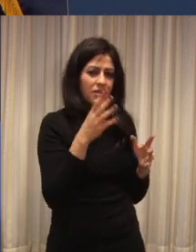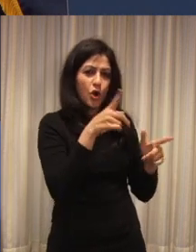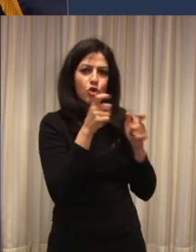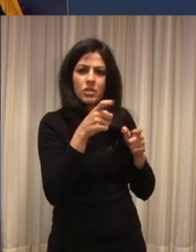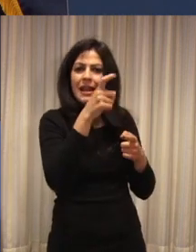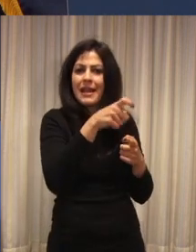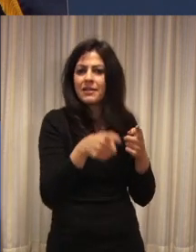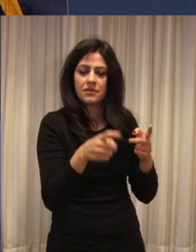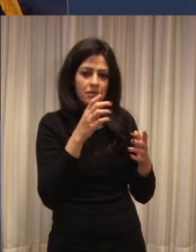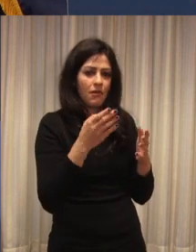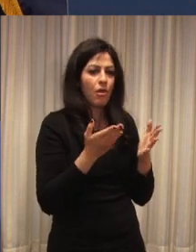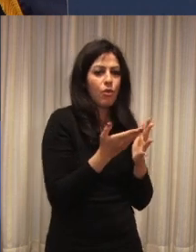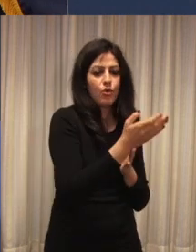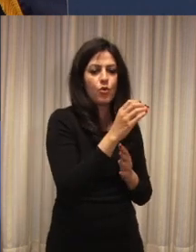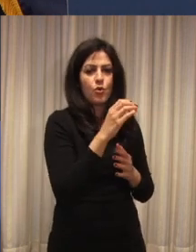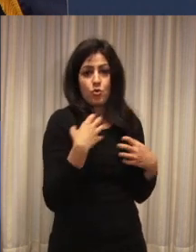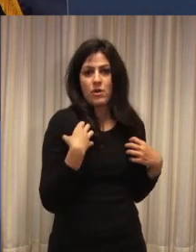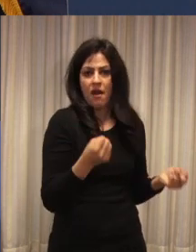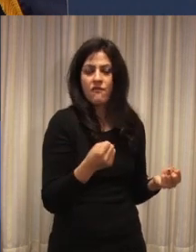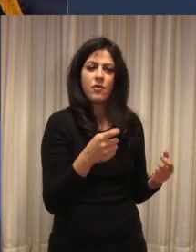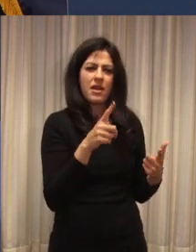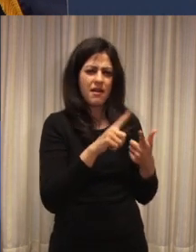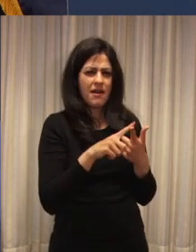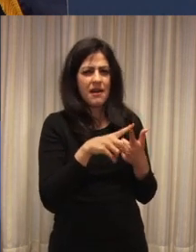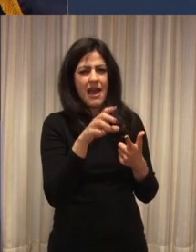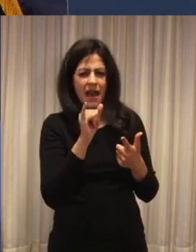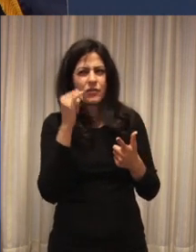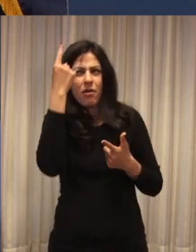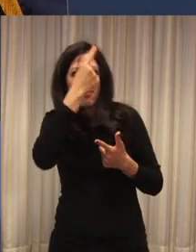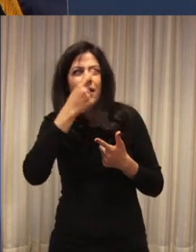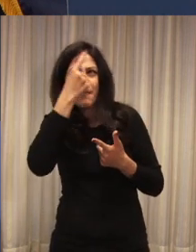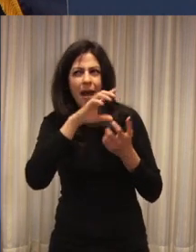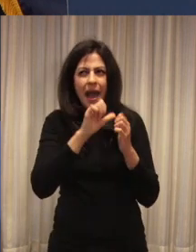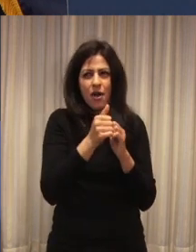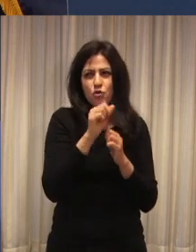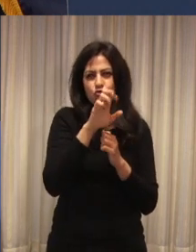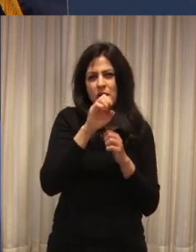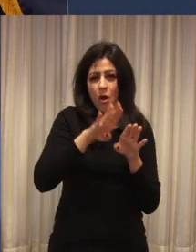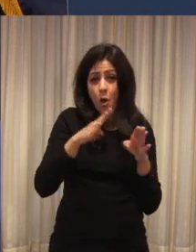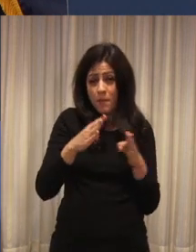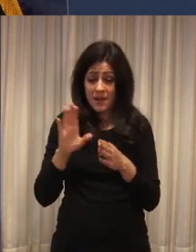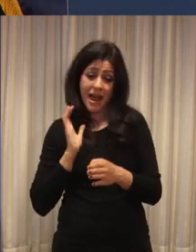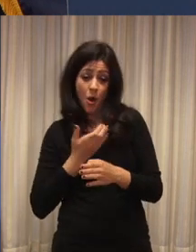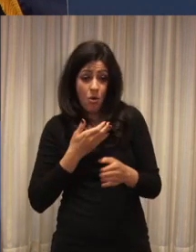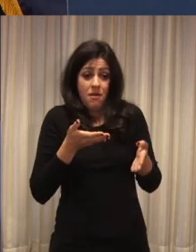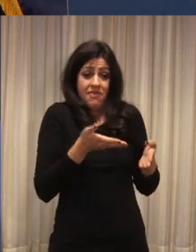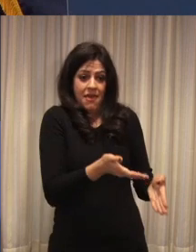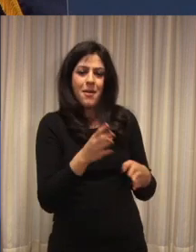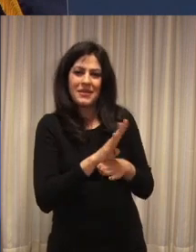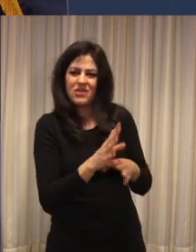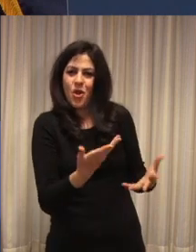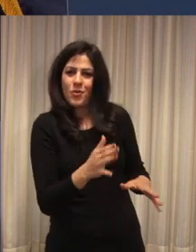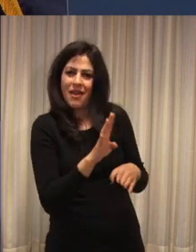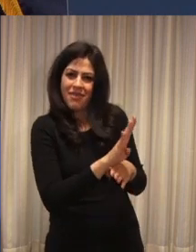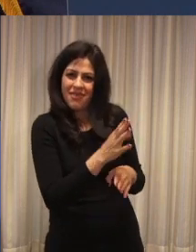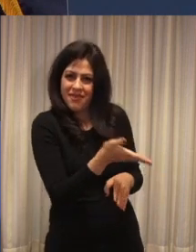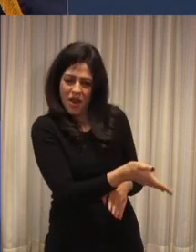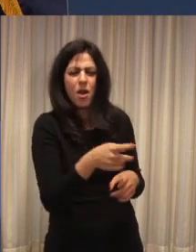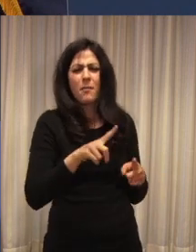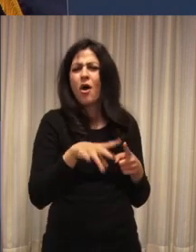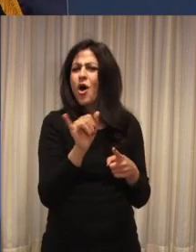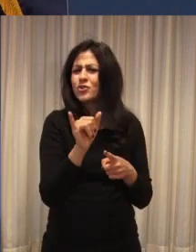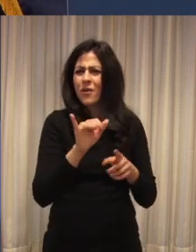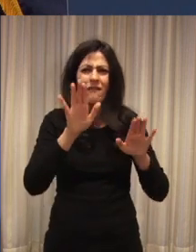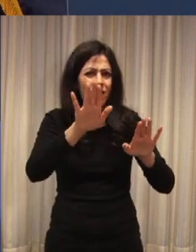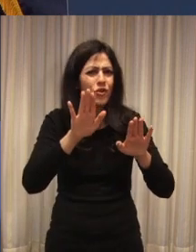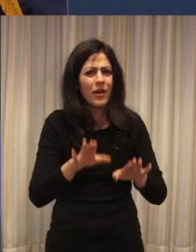to get things going in a thoughtful way to reopen the existing businesses we have. But there's also this huge opportunity in